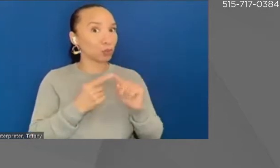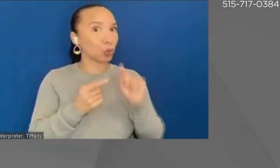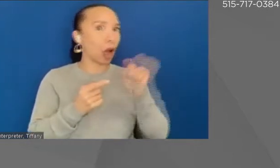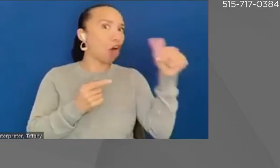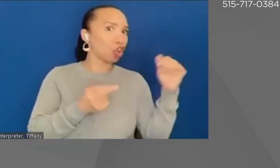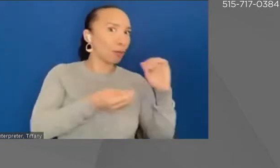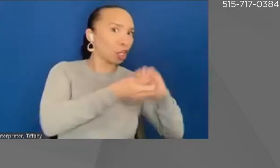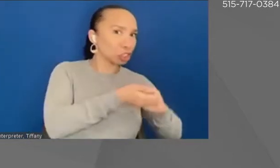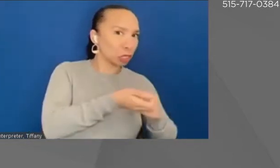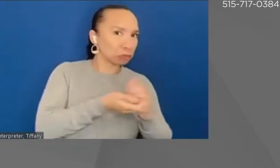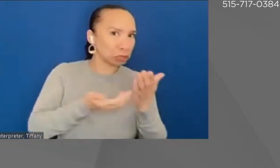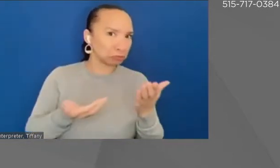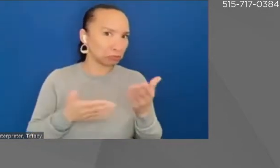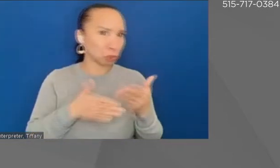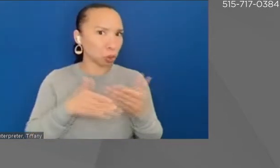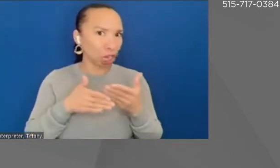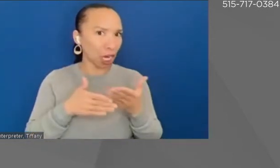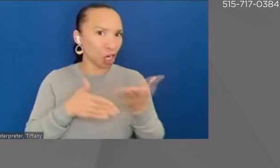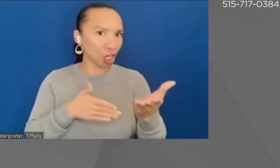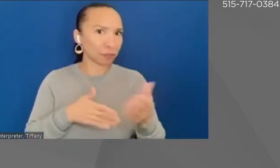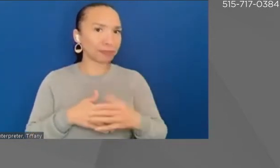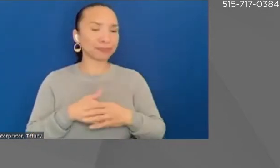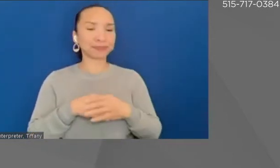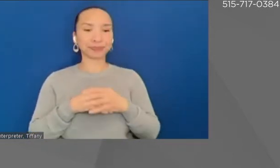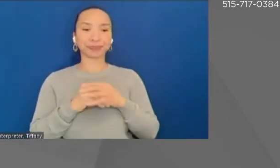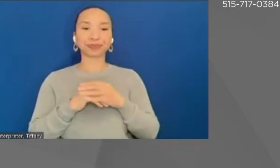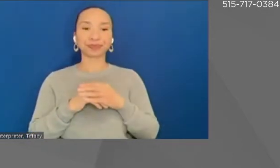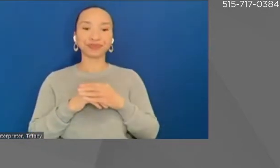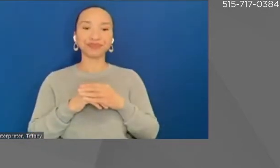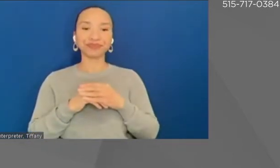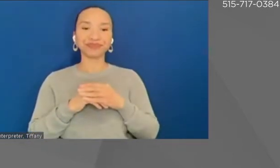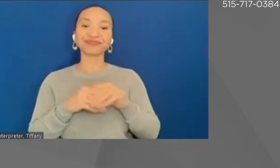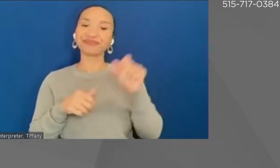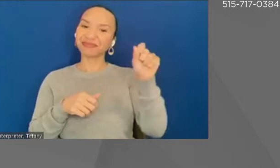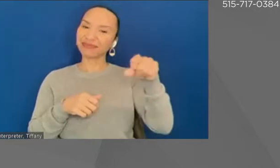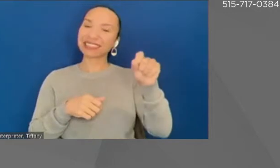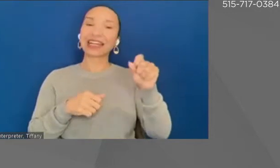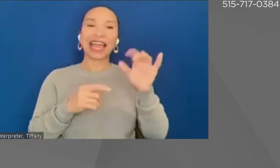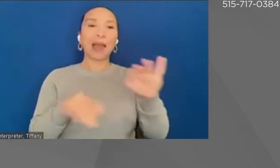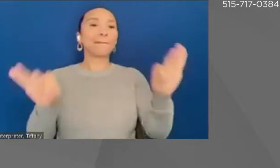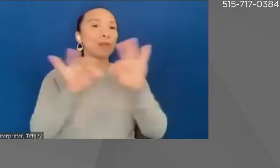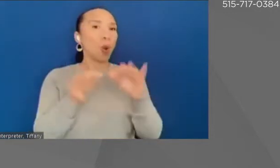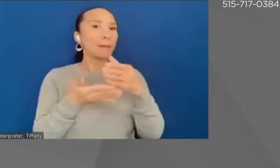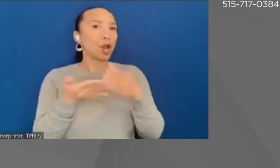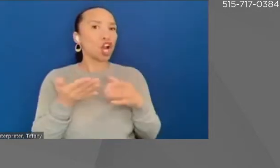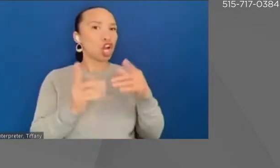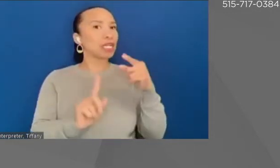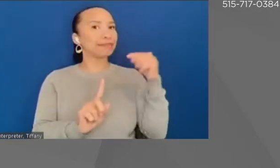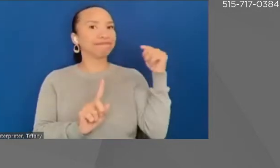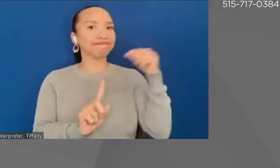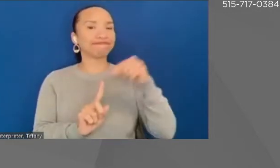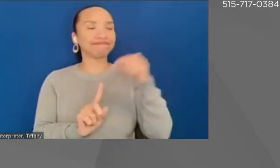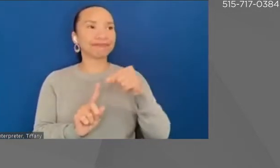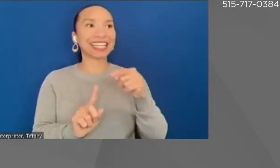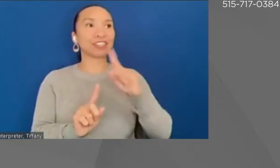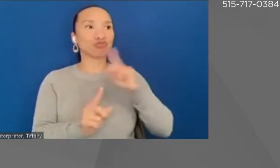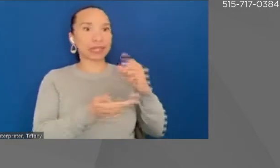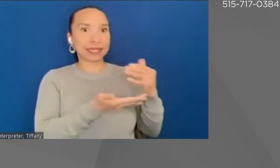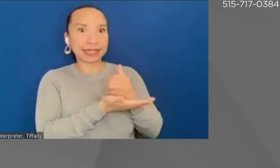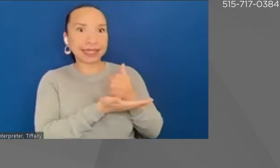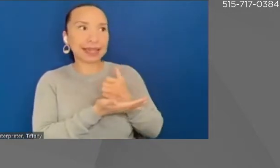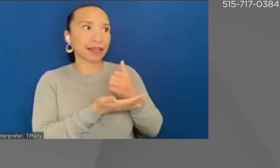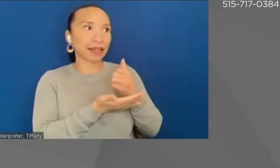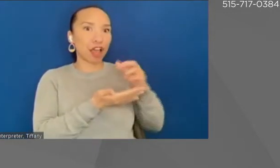key part, is being really good at getting the results and findings from studies back to the community groups that